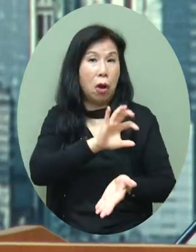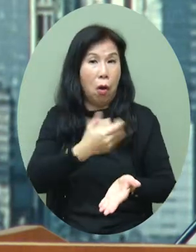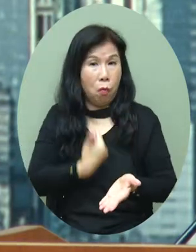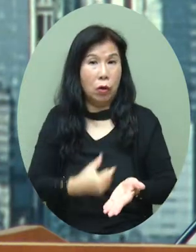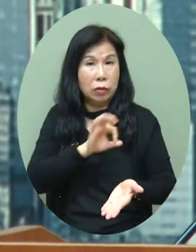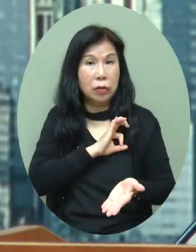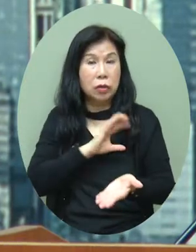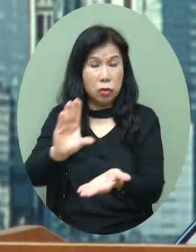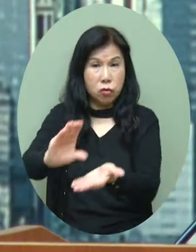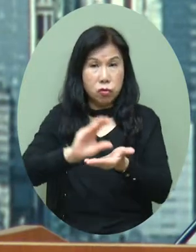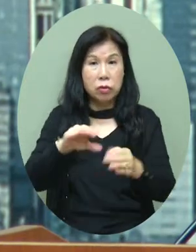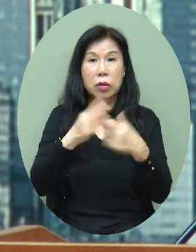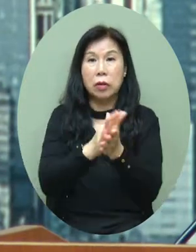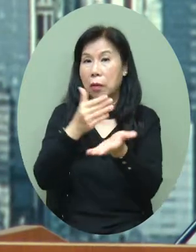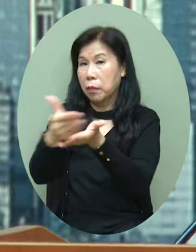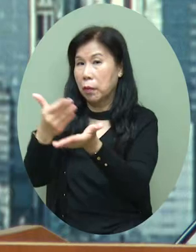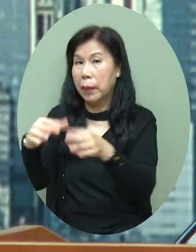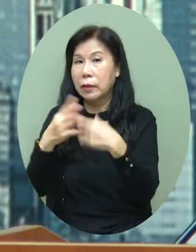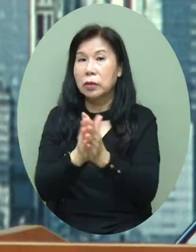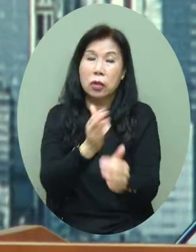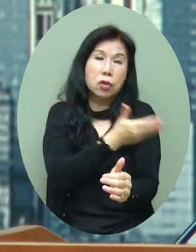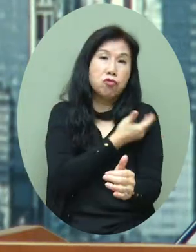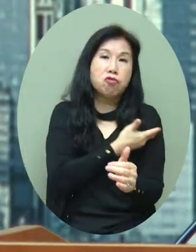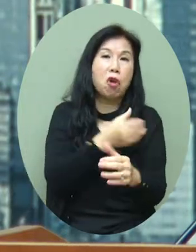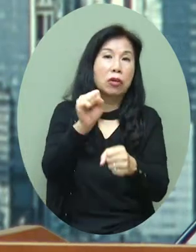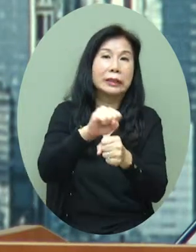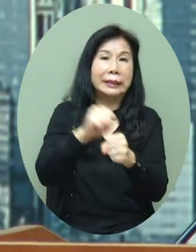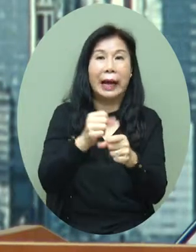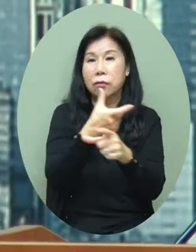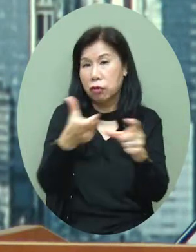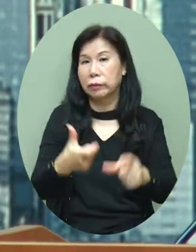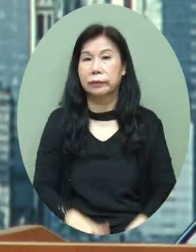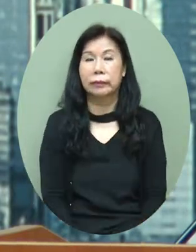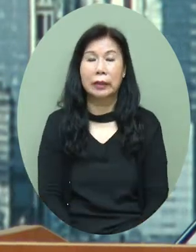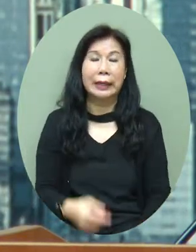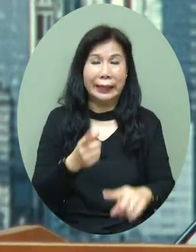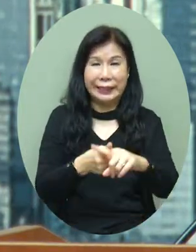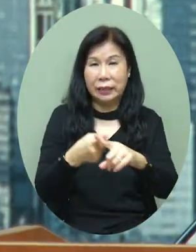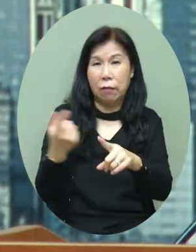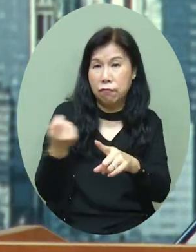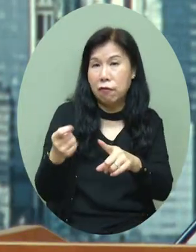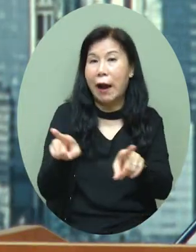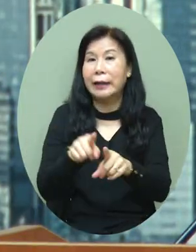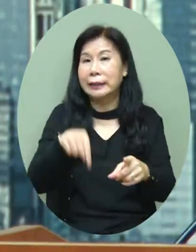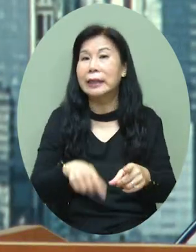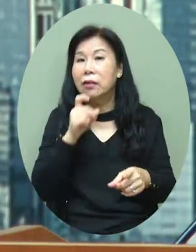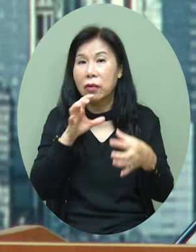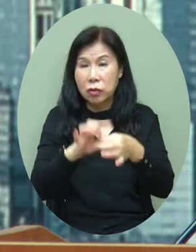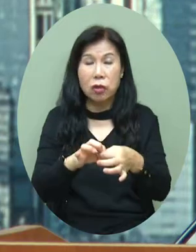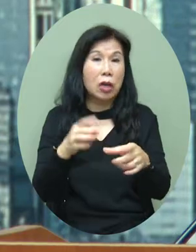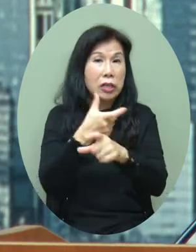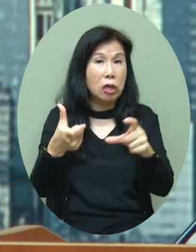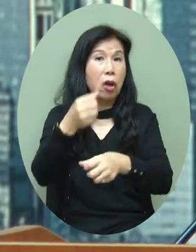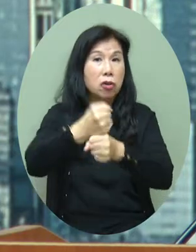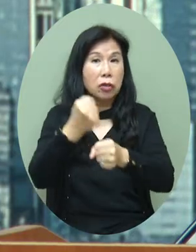factors under the established mechanism, namely the state of Hong Kong's economy, changes in the cost of living,